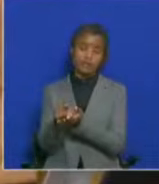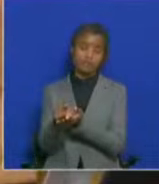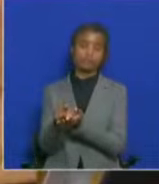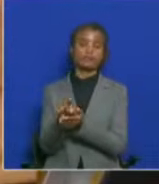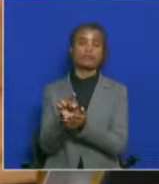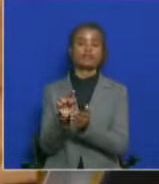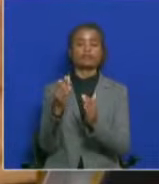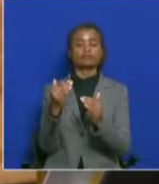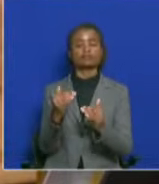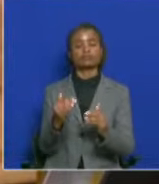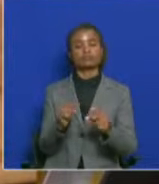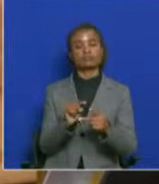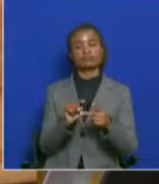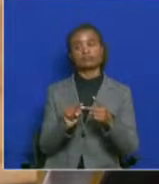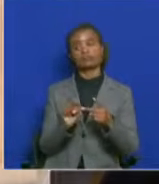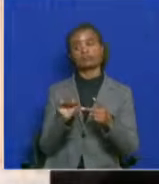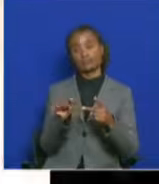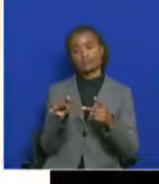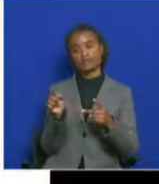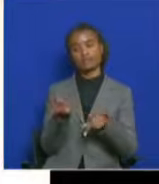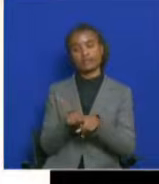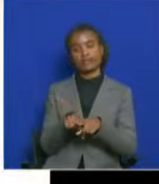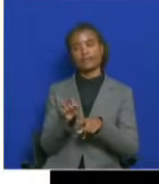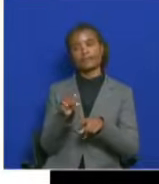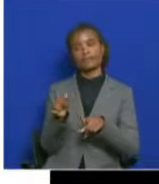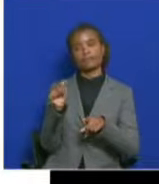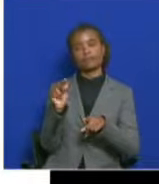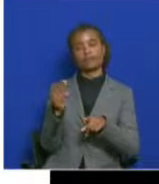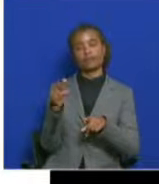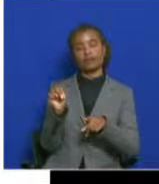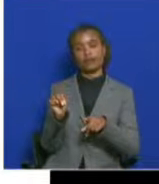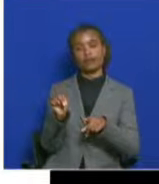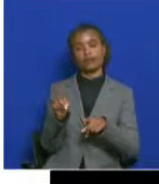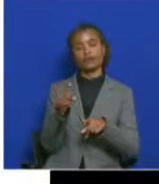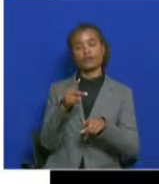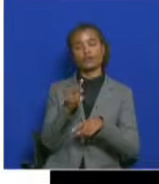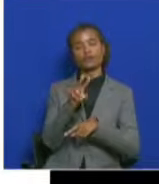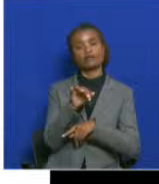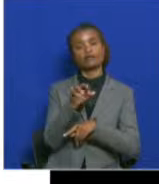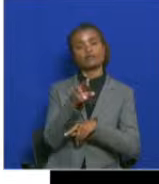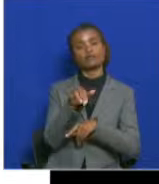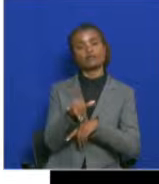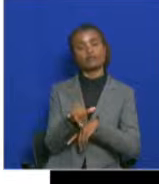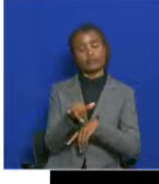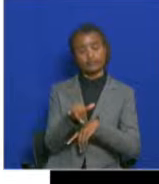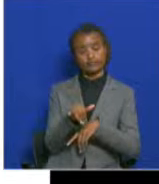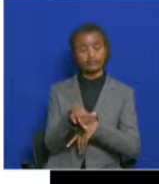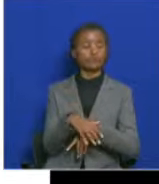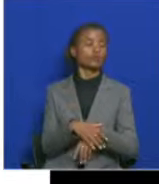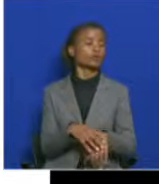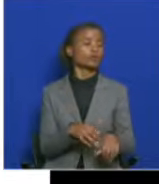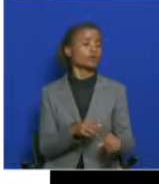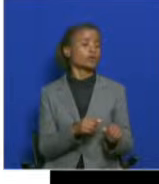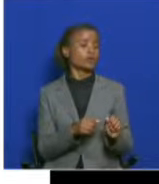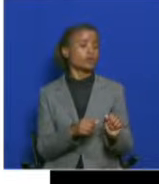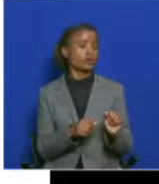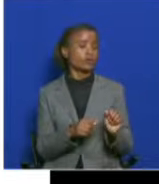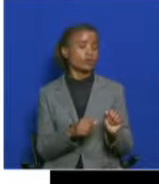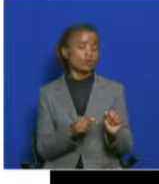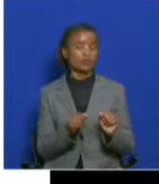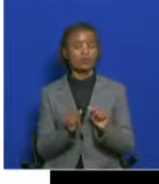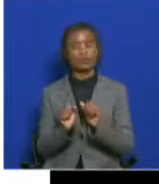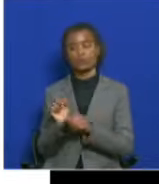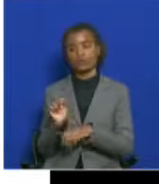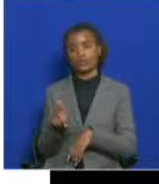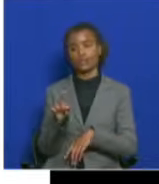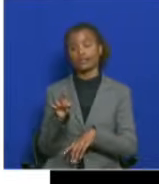also General Khan, where he says, and Vieri. Yes, okay. So he sends it over two messages. Morning, this journalist is a